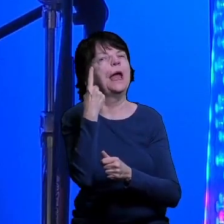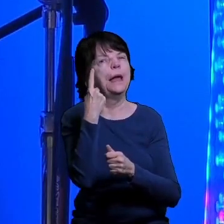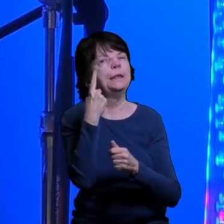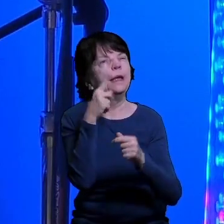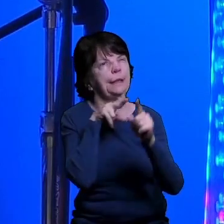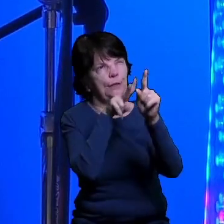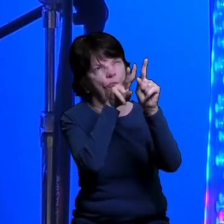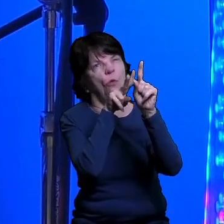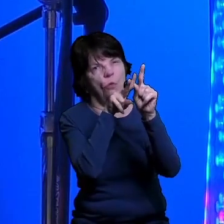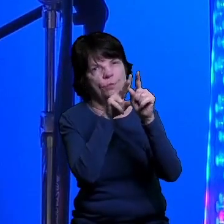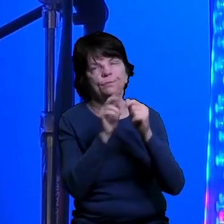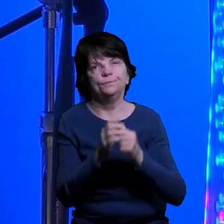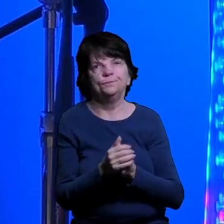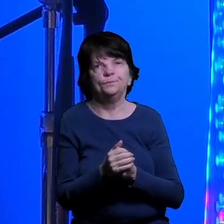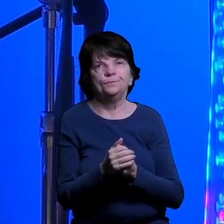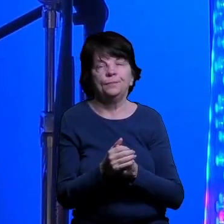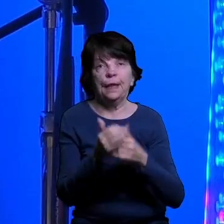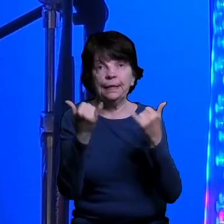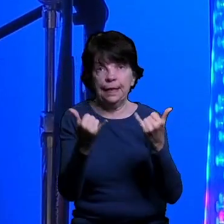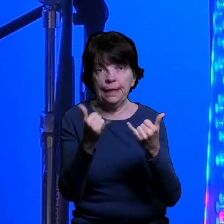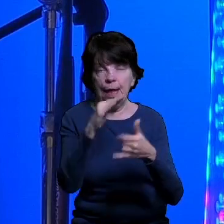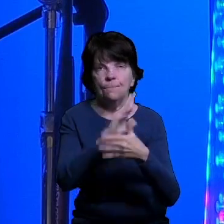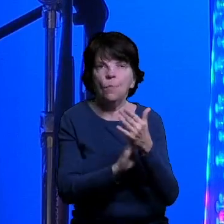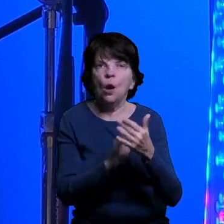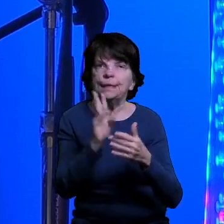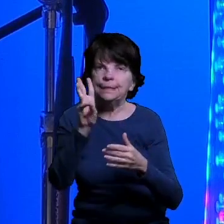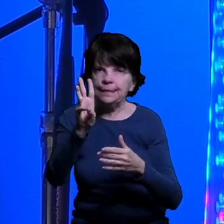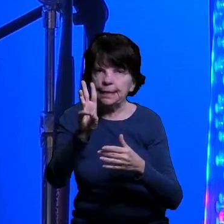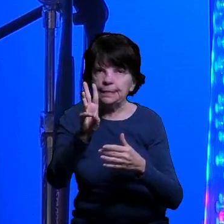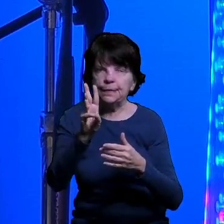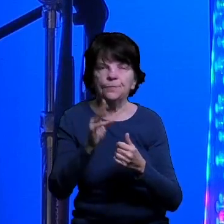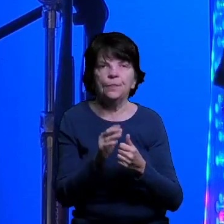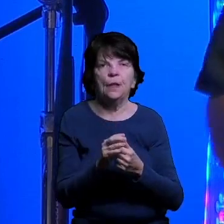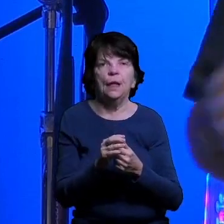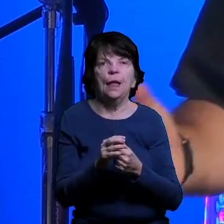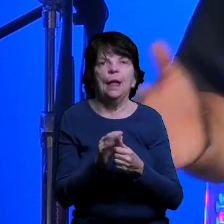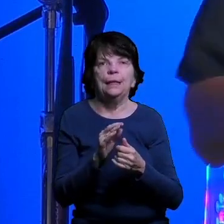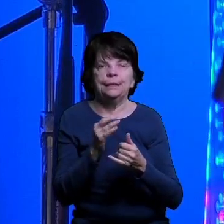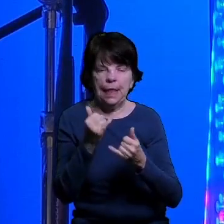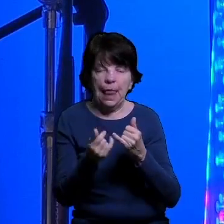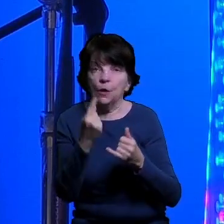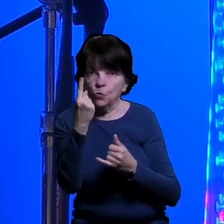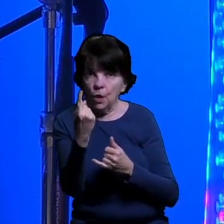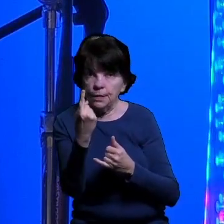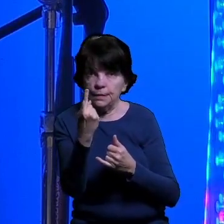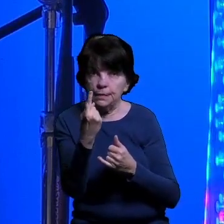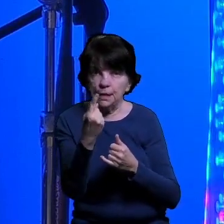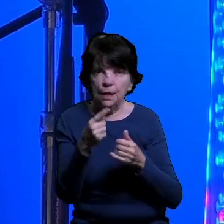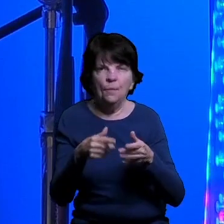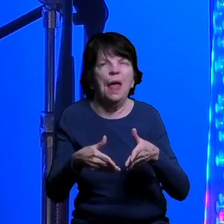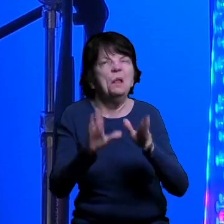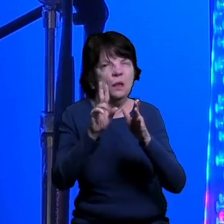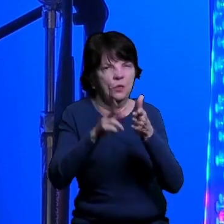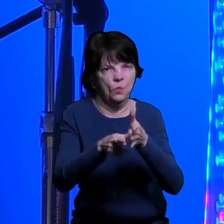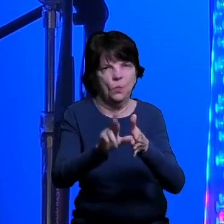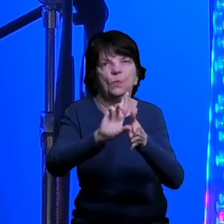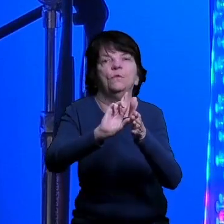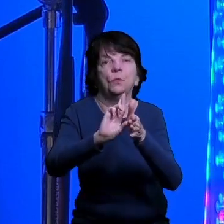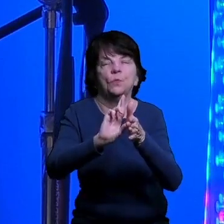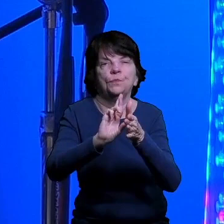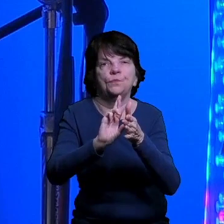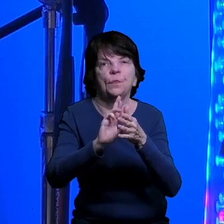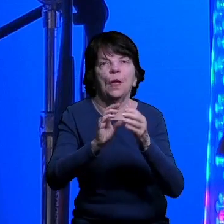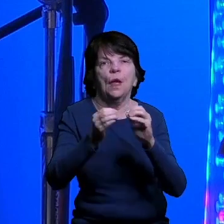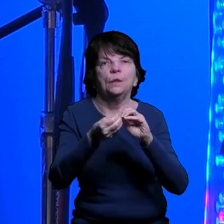nature is about. Today is part six of the series. We're winding it down today, but let's go back and review just real quickly. In week number one,